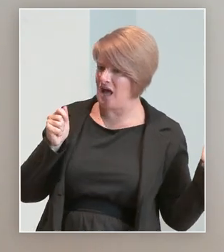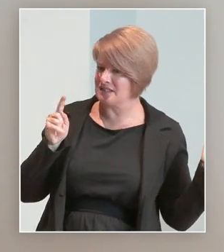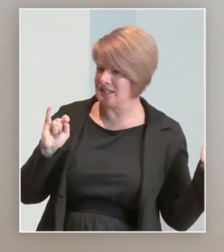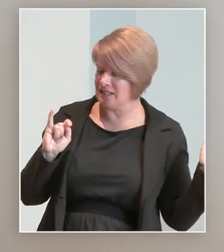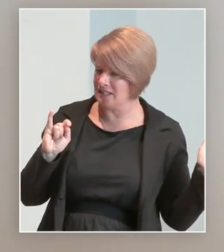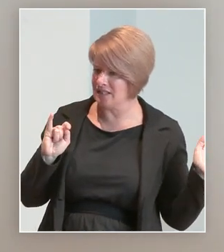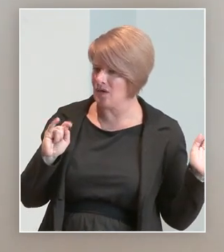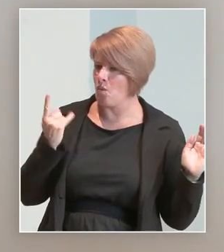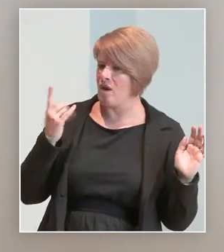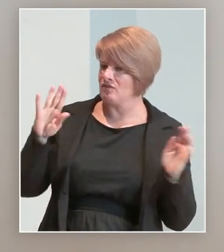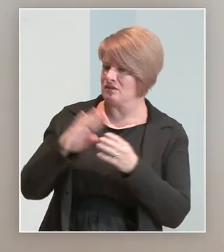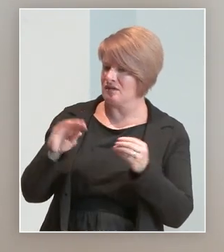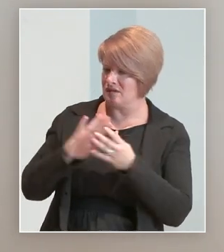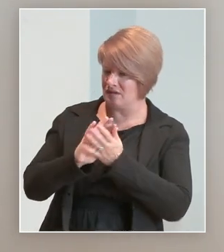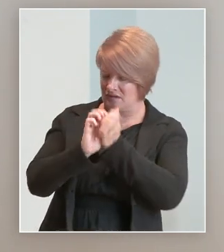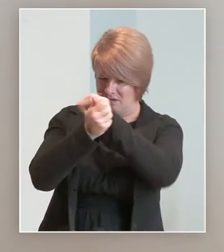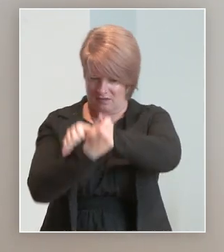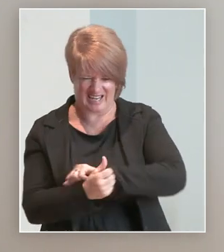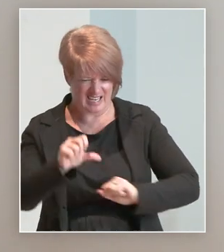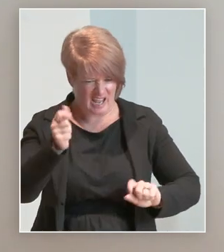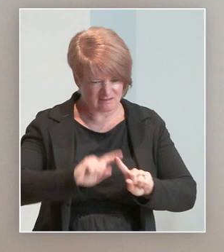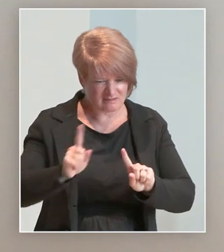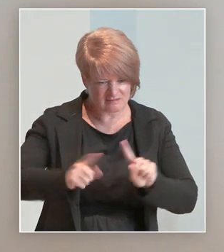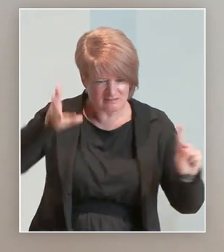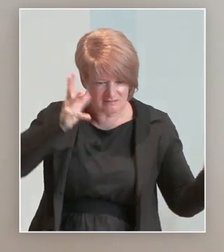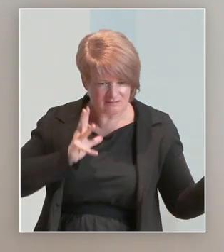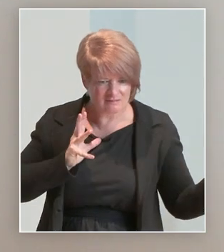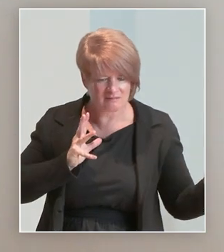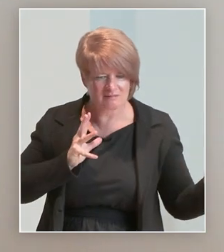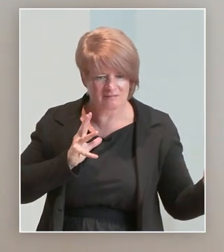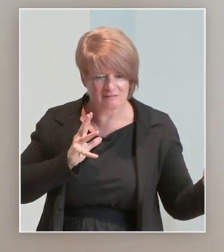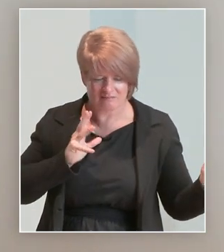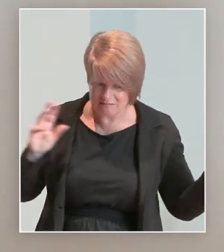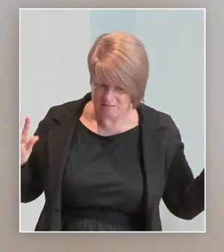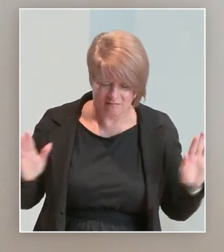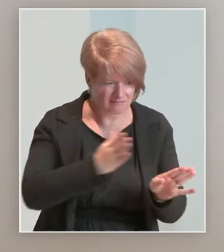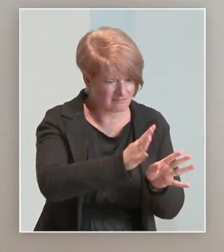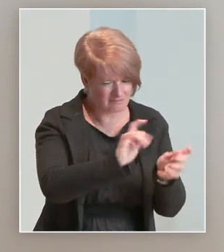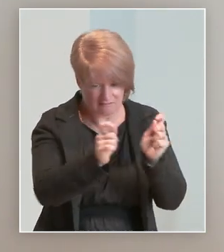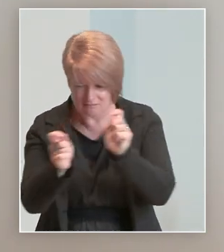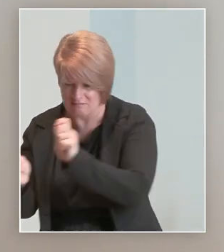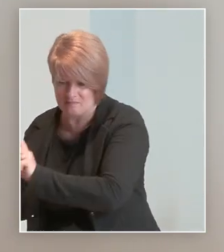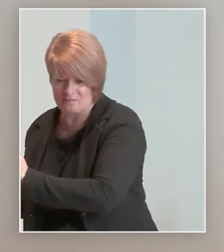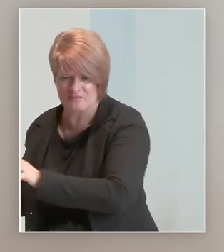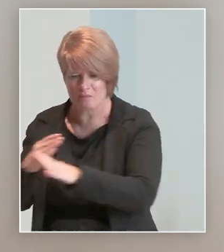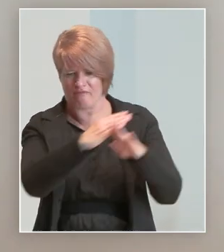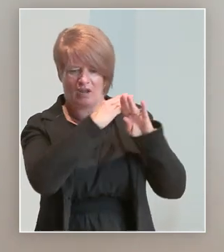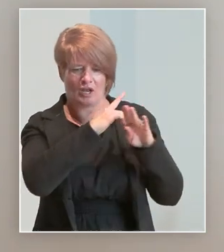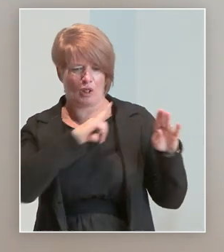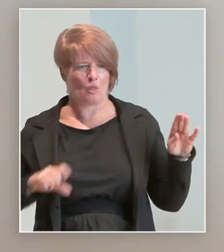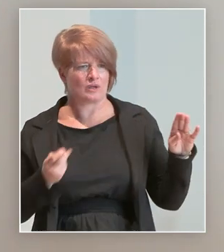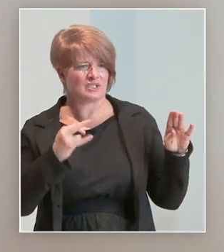one version of this tale, she transforms into 10 distinct manifestations of herself, preventing Lord Shiva from